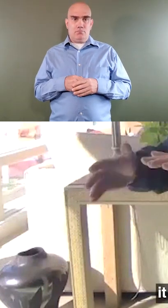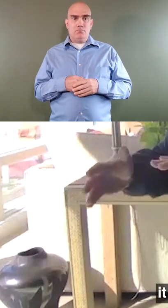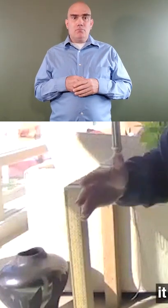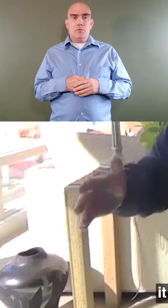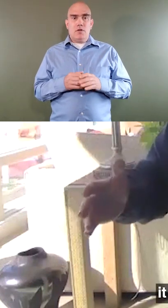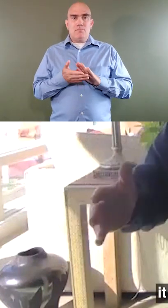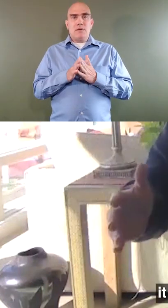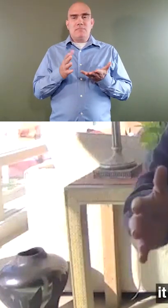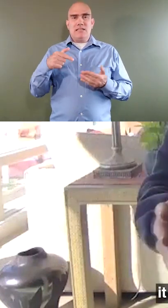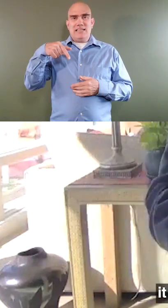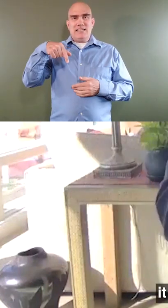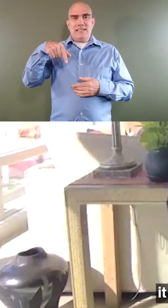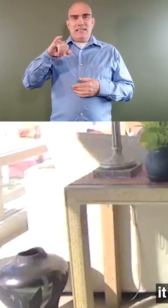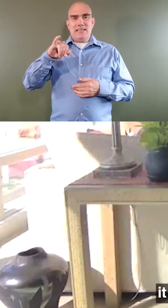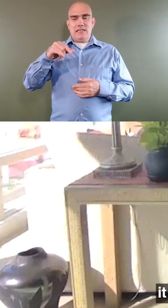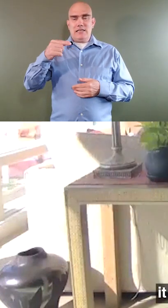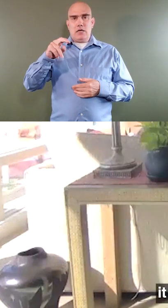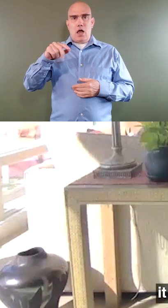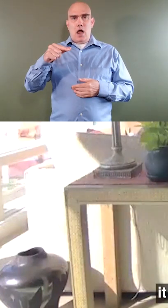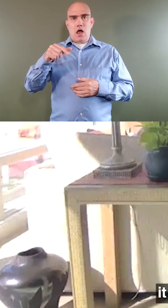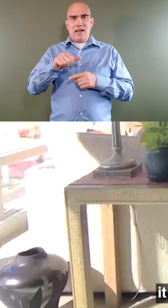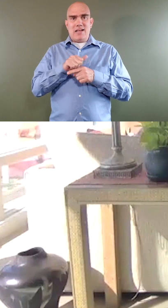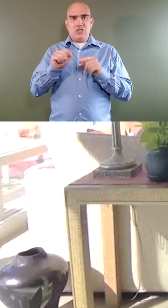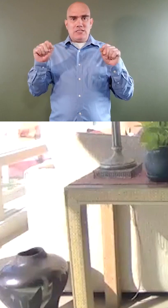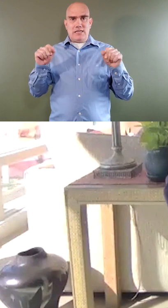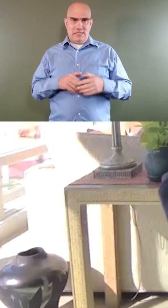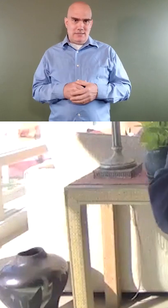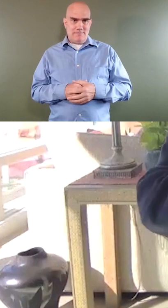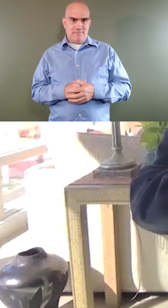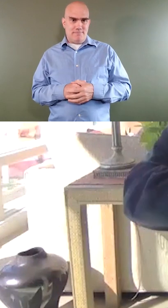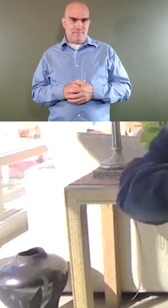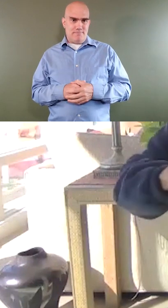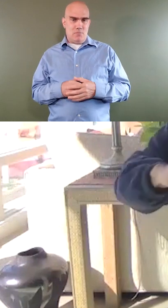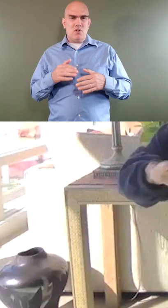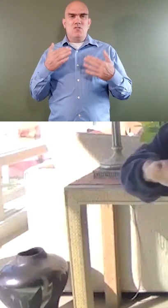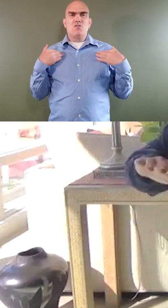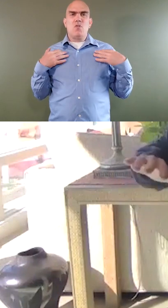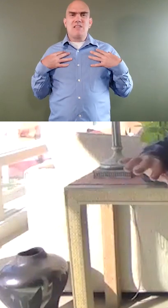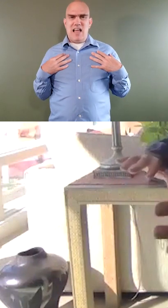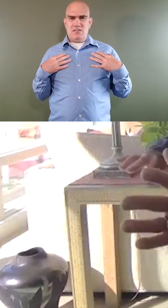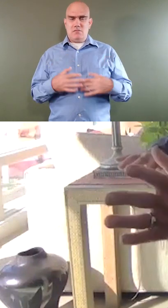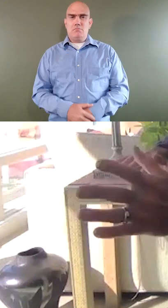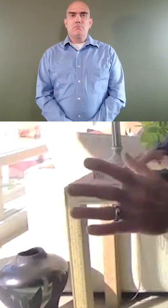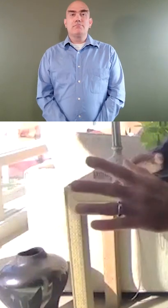it becomes a Qigong exercise. Relax your shoulders.